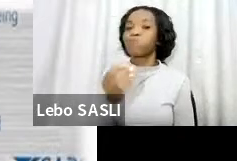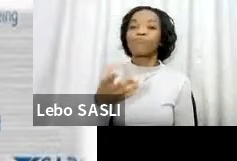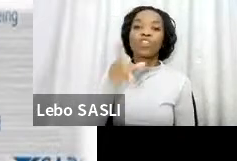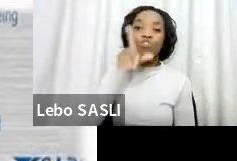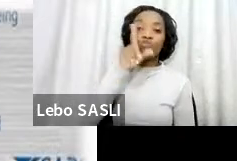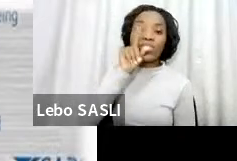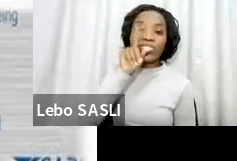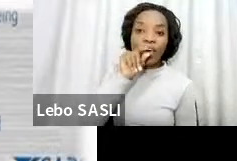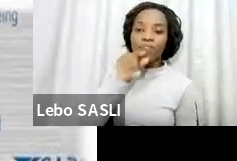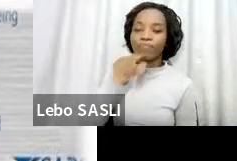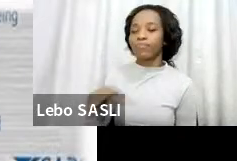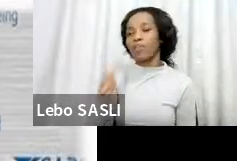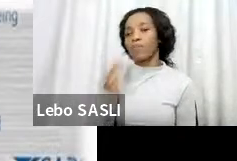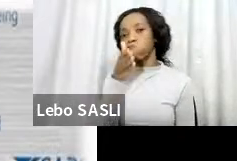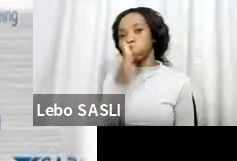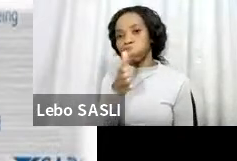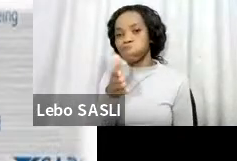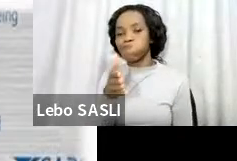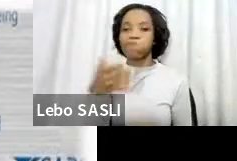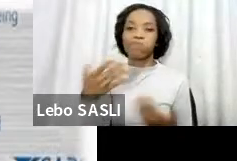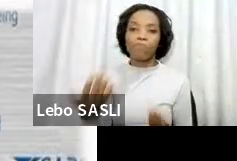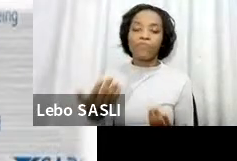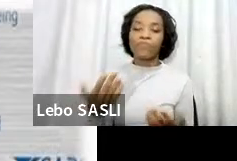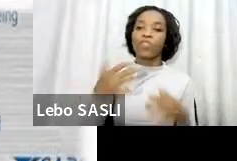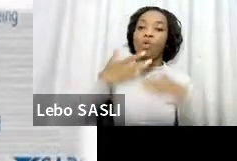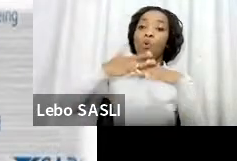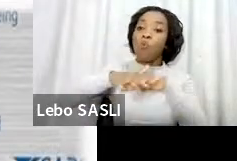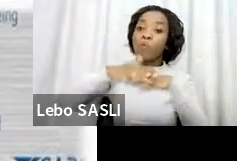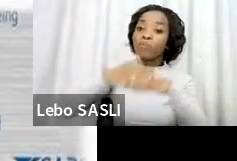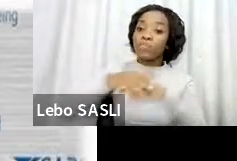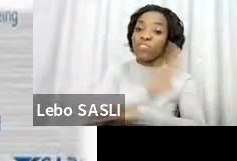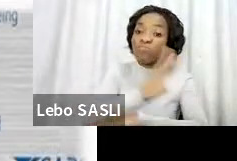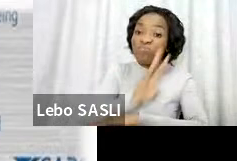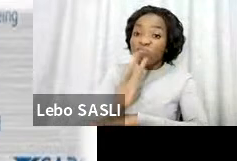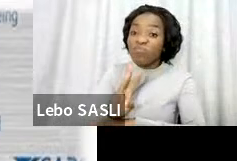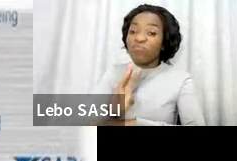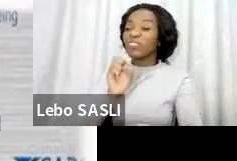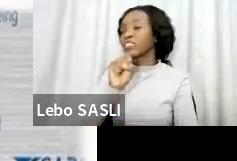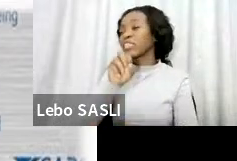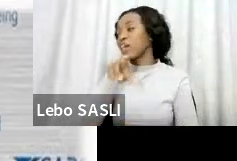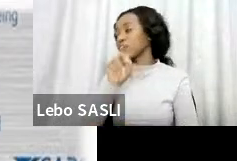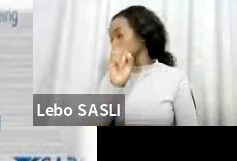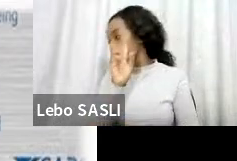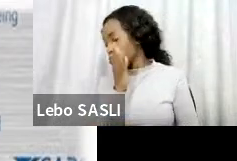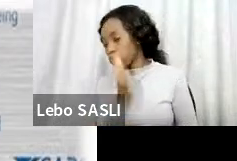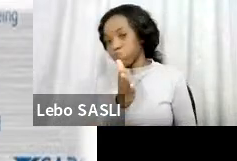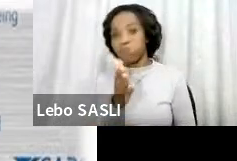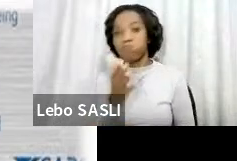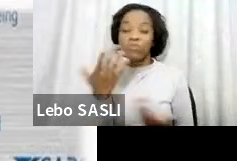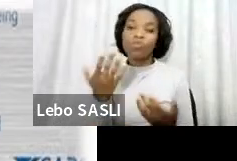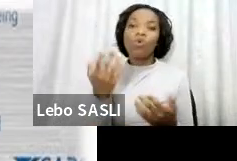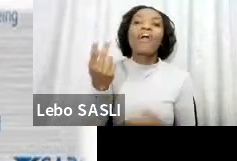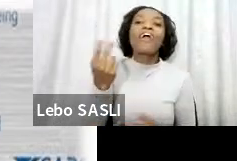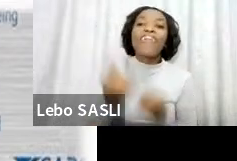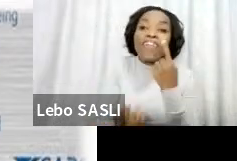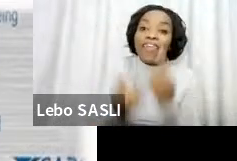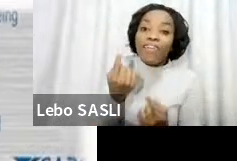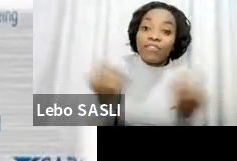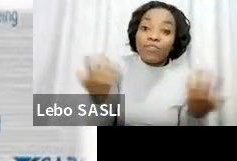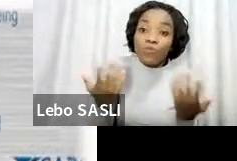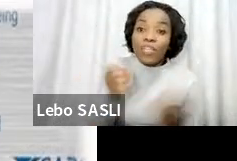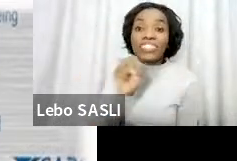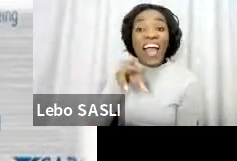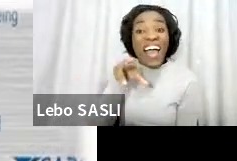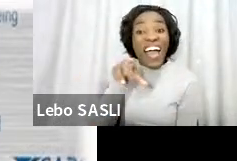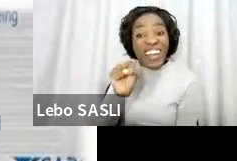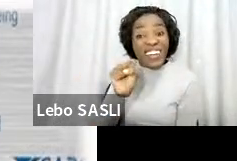Twitter, SARS is there. On our website, SARS is there. Oh, yes, even SARS have got SARS